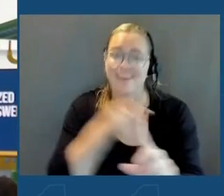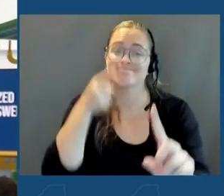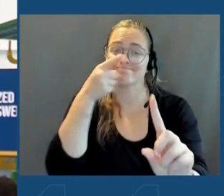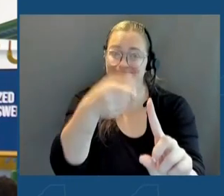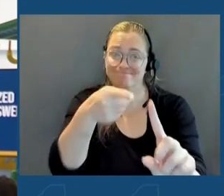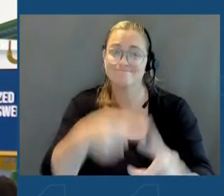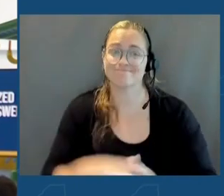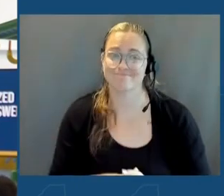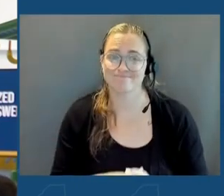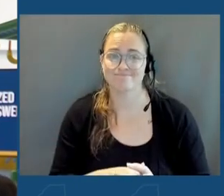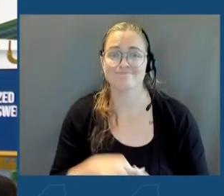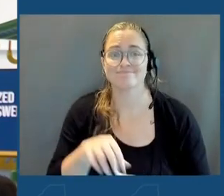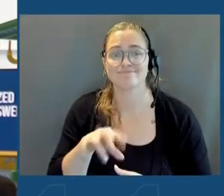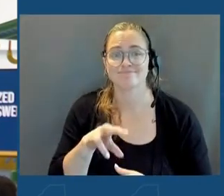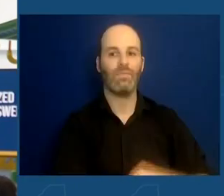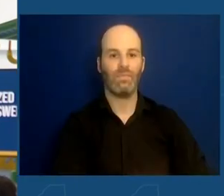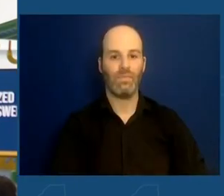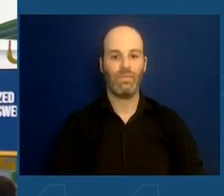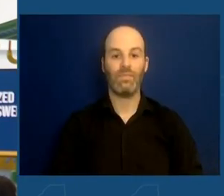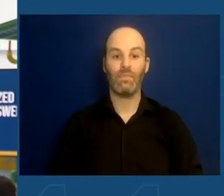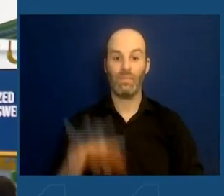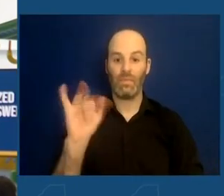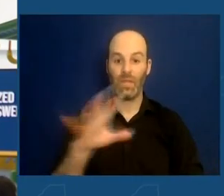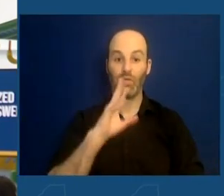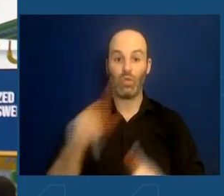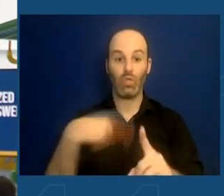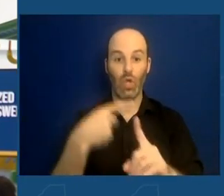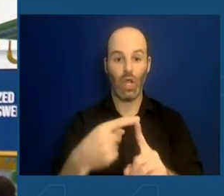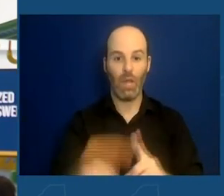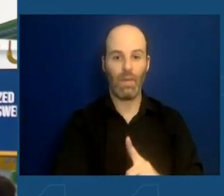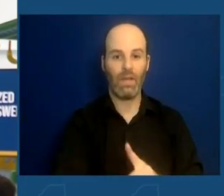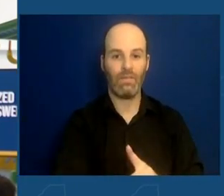A 7-to-1 return on investment.